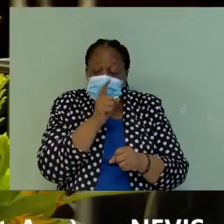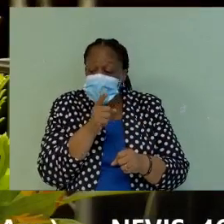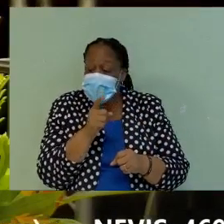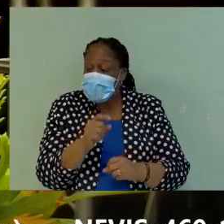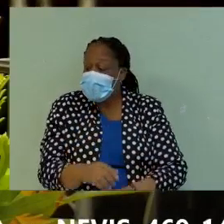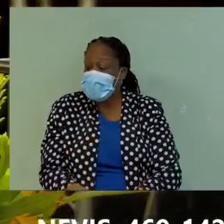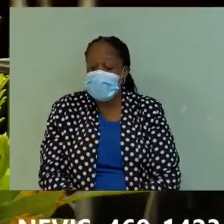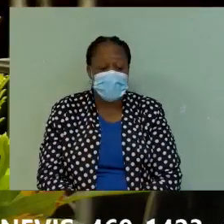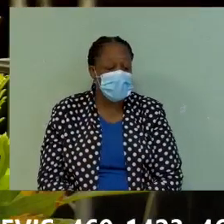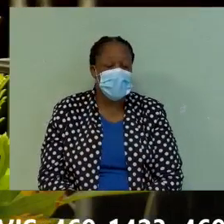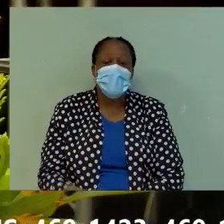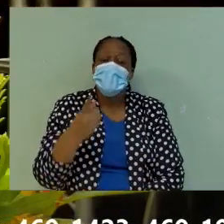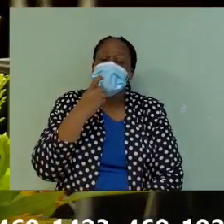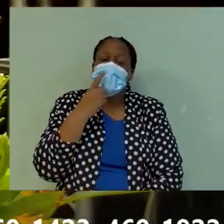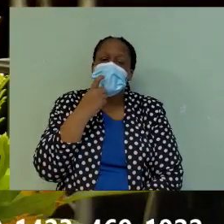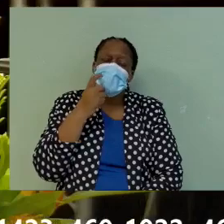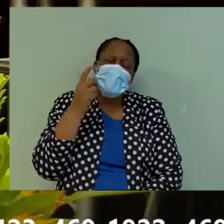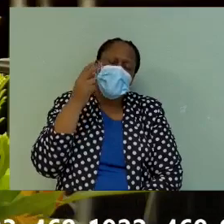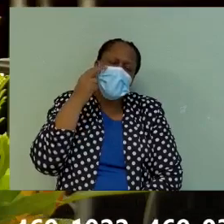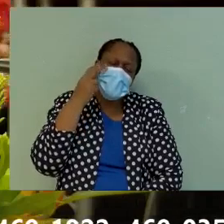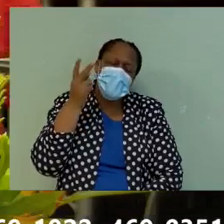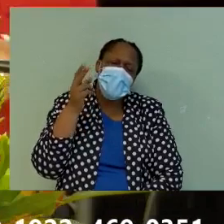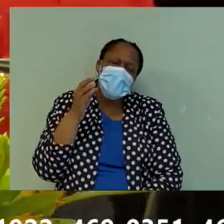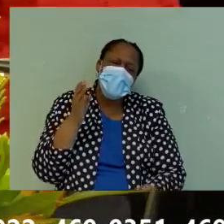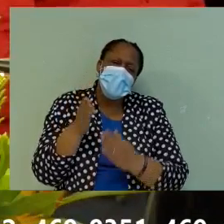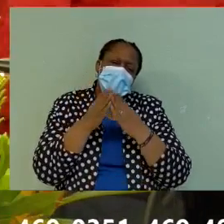the ferries?